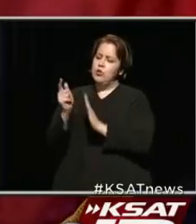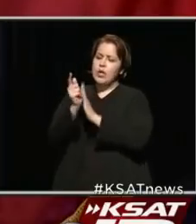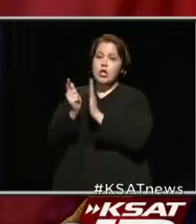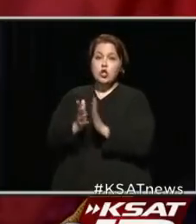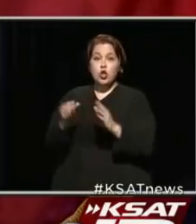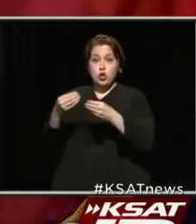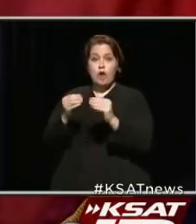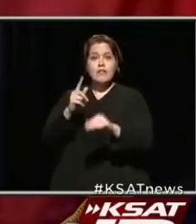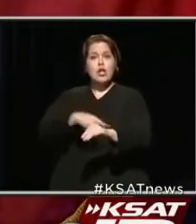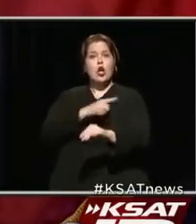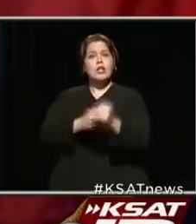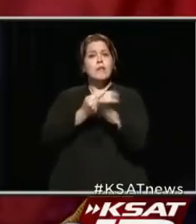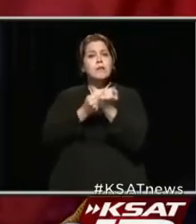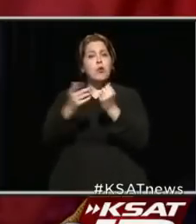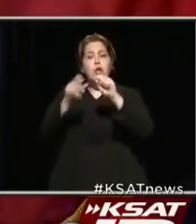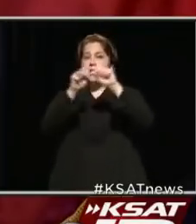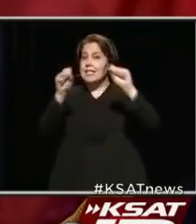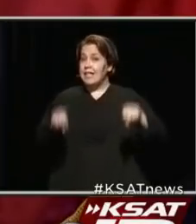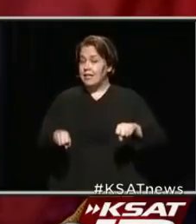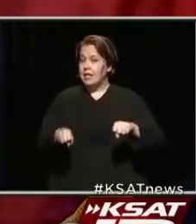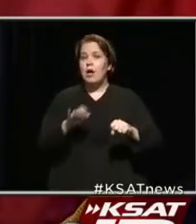system. It includes a couple of more